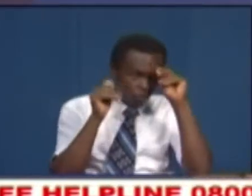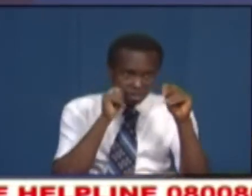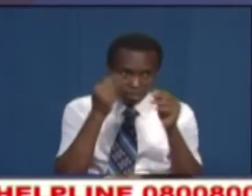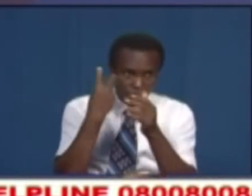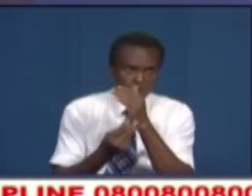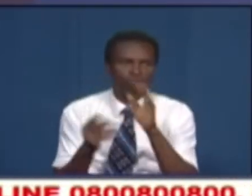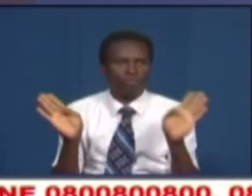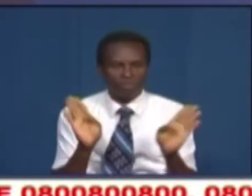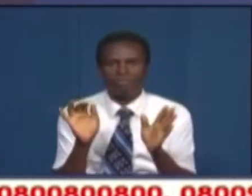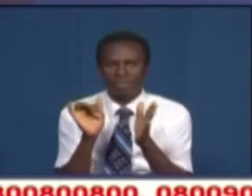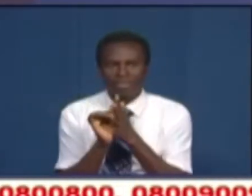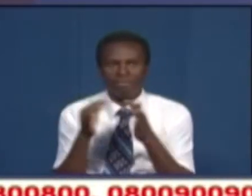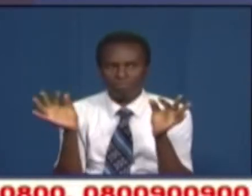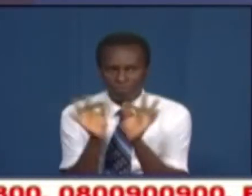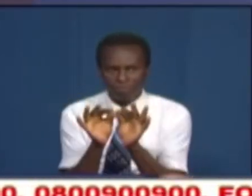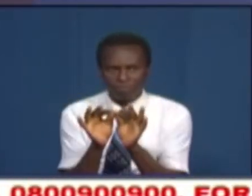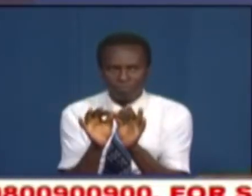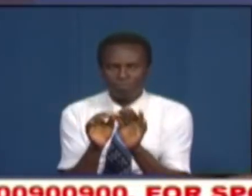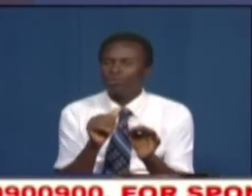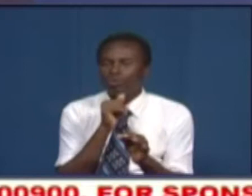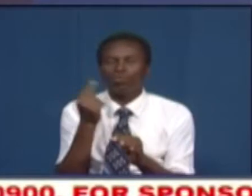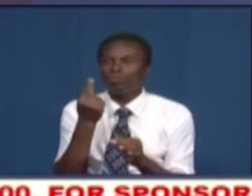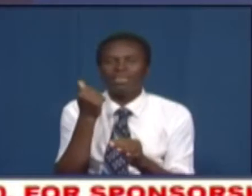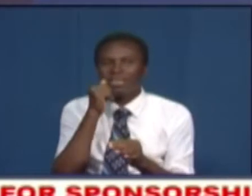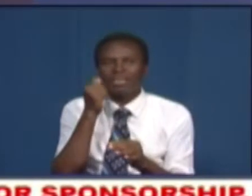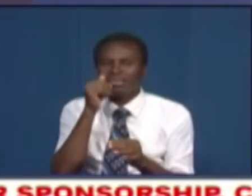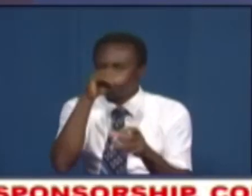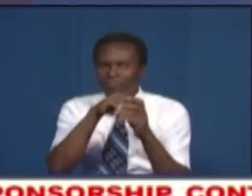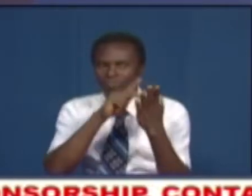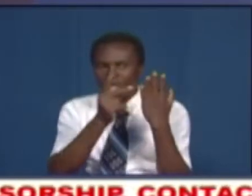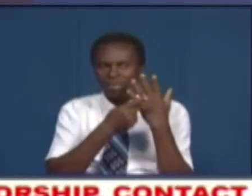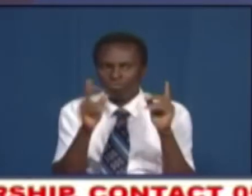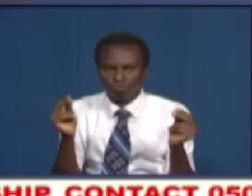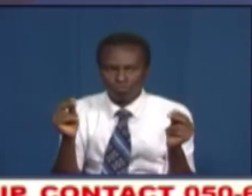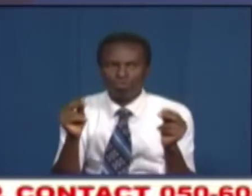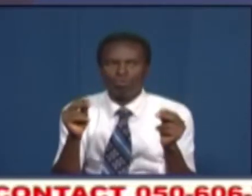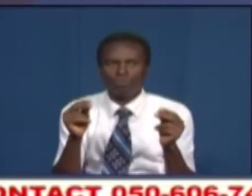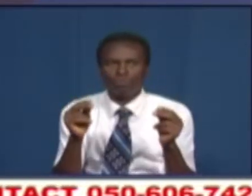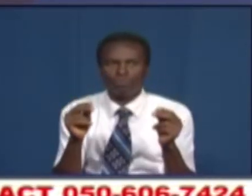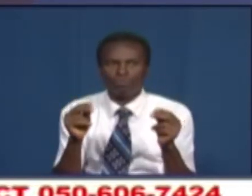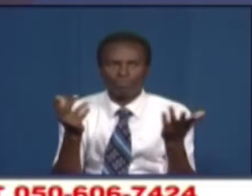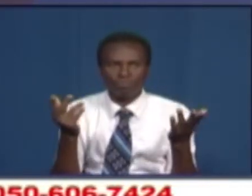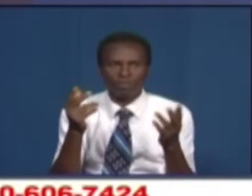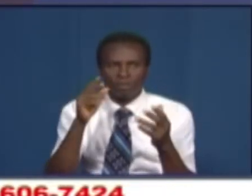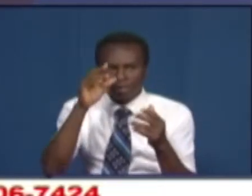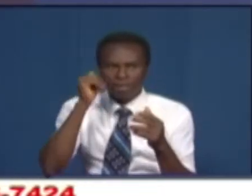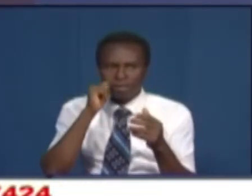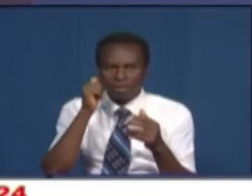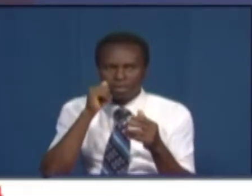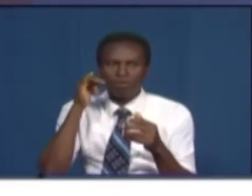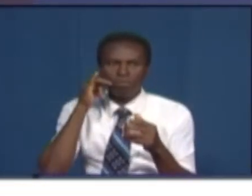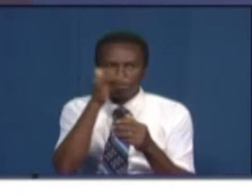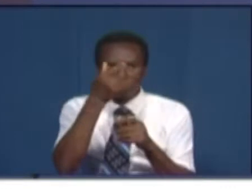sometimes we make it seem like the girls are the only people. Please, all of us have a responsibility. So Grace Formula is on the line.